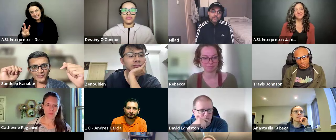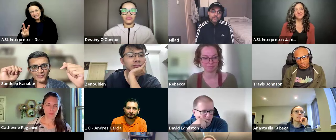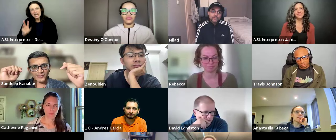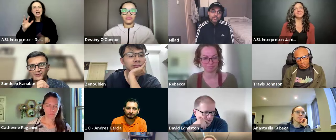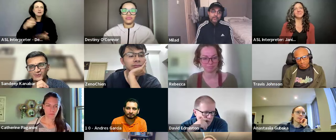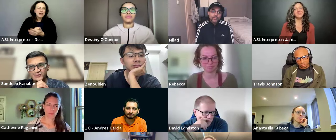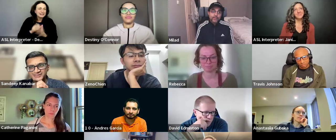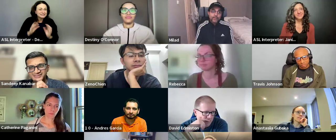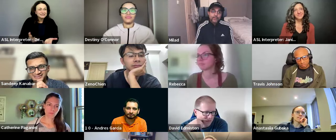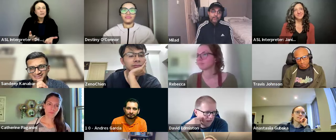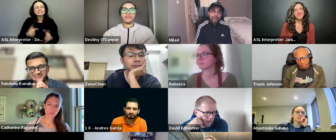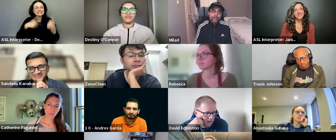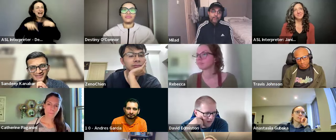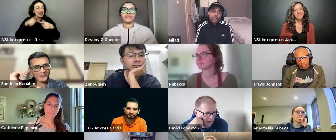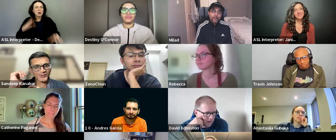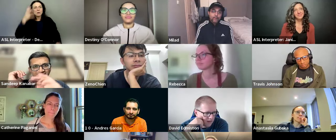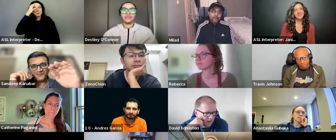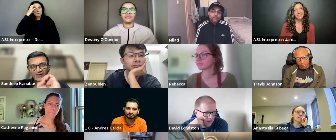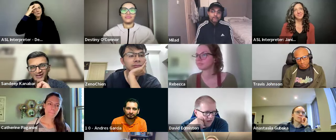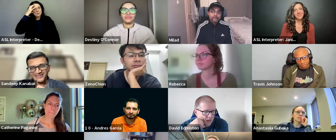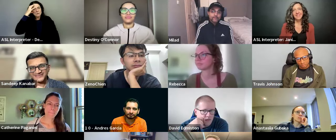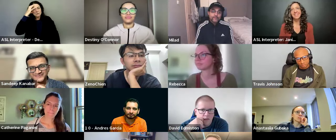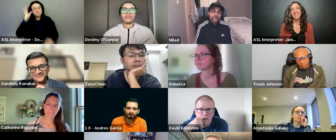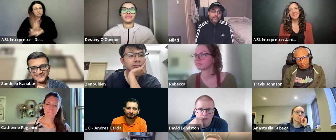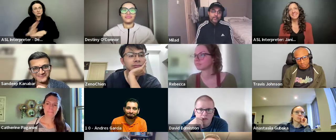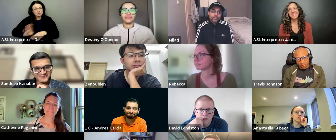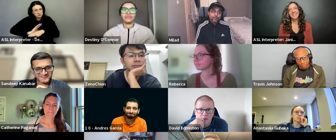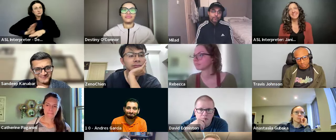the sign language class for. It's totally booked.